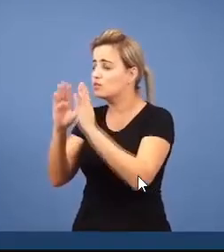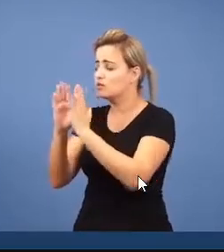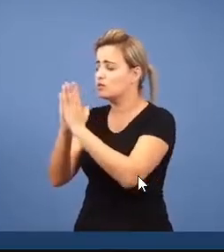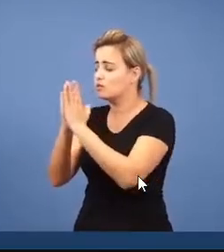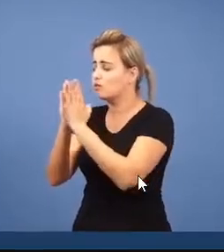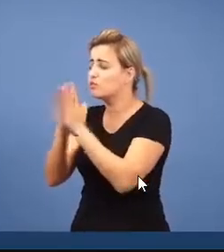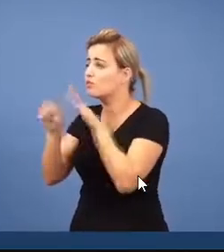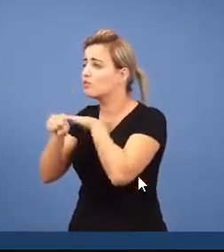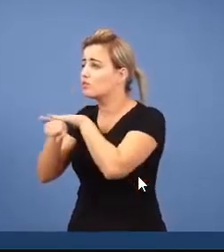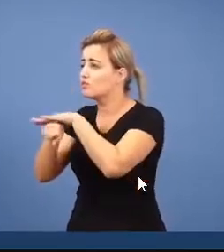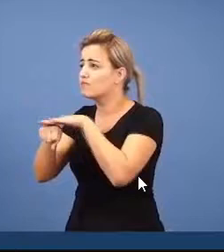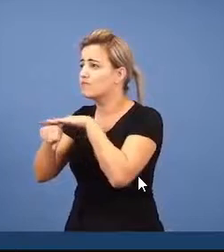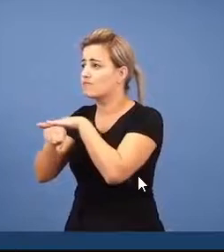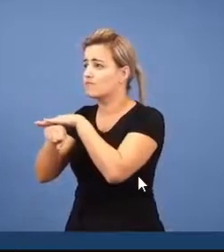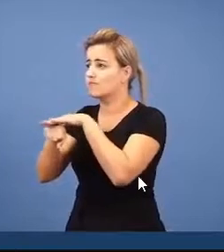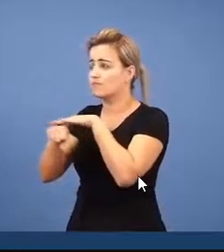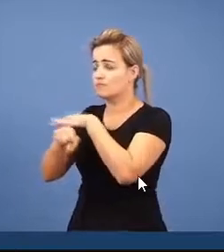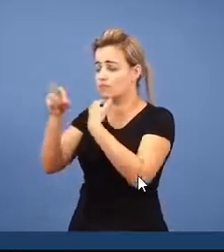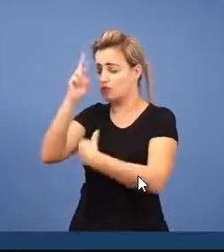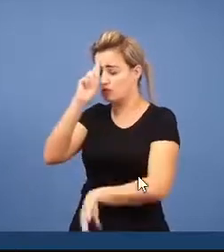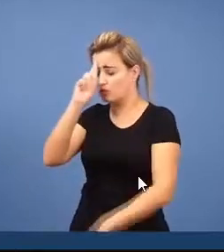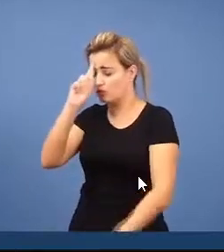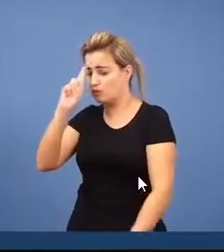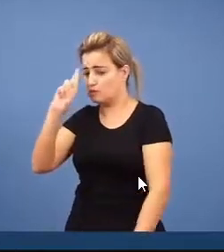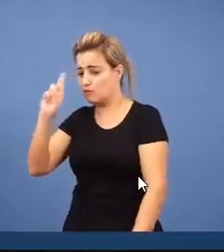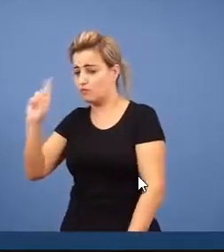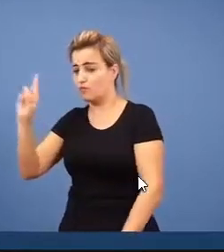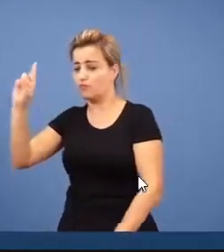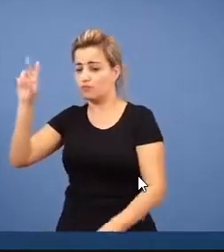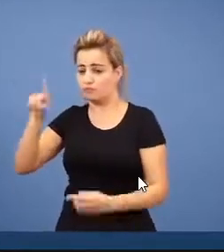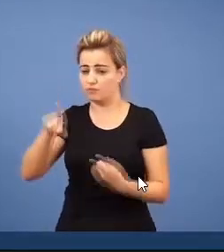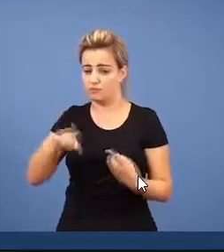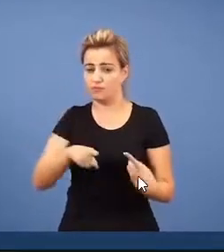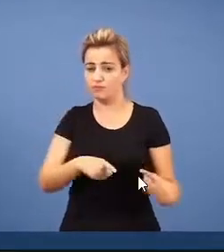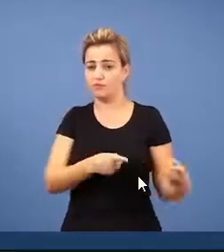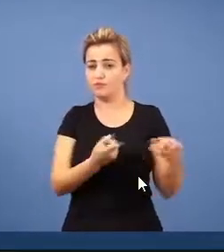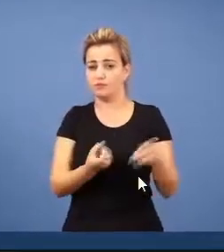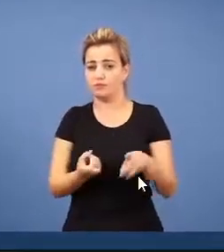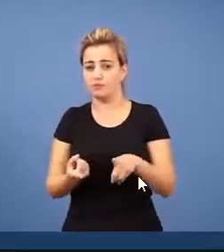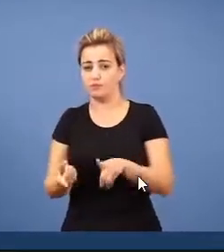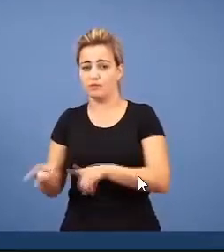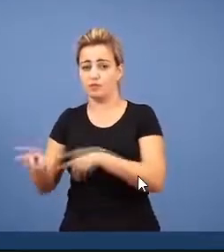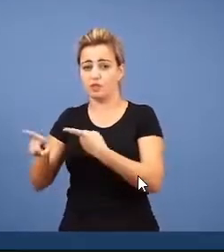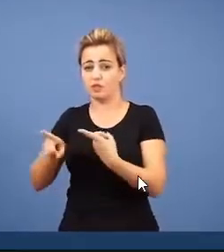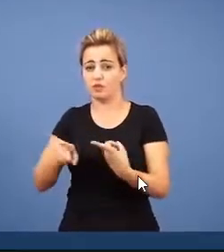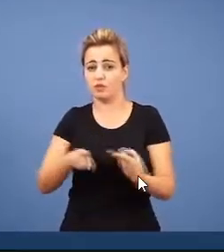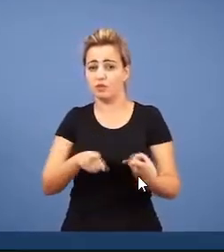instructs you. Each person examine themselves.